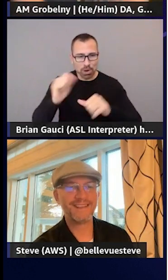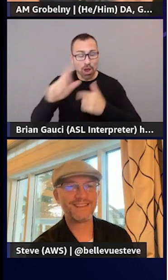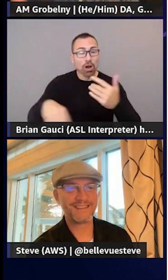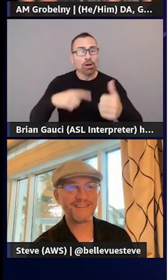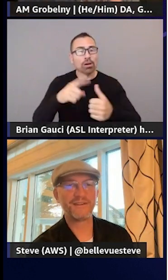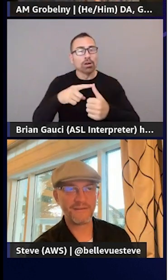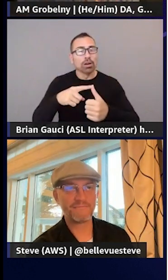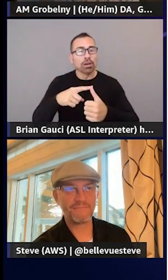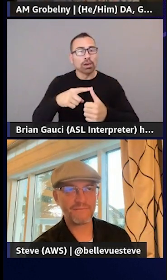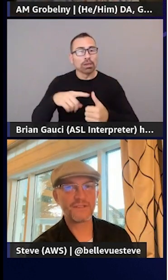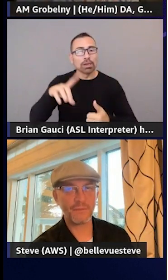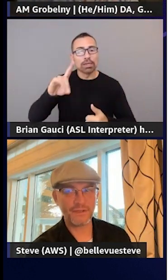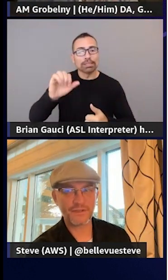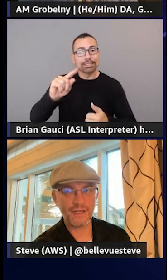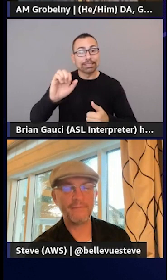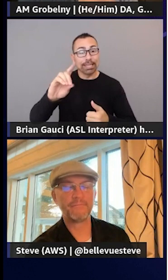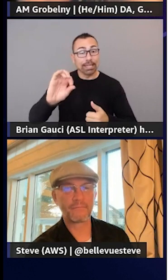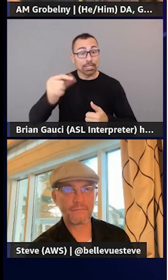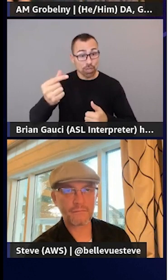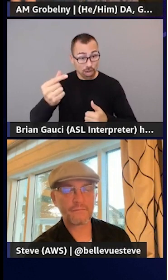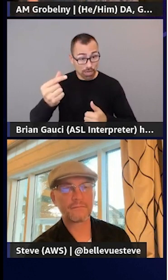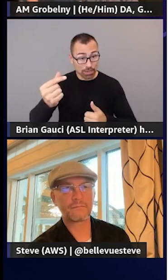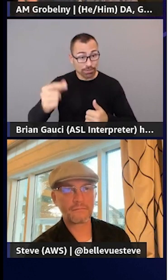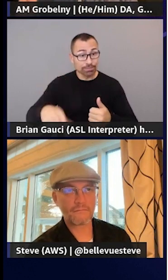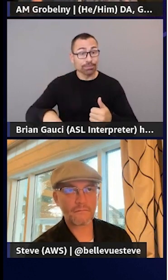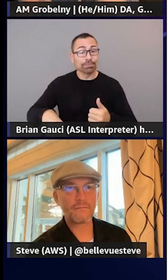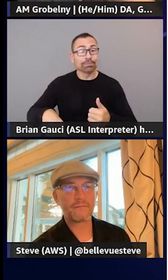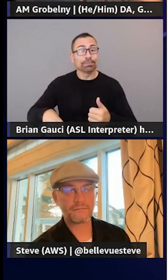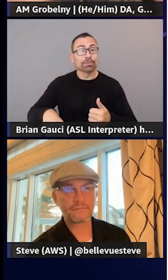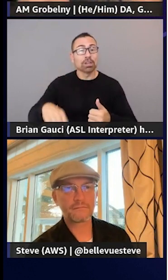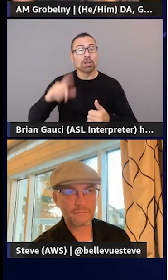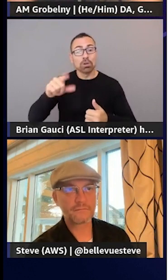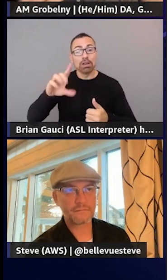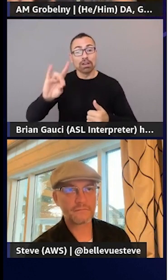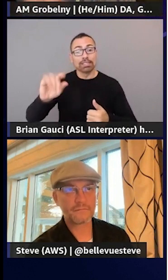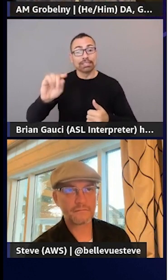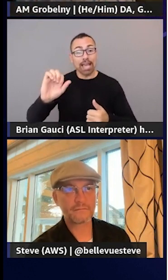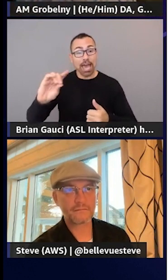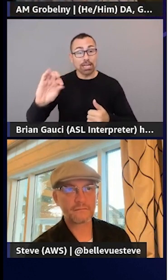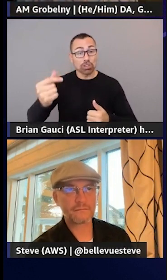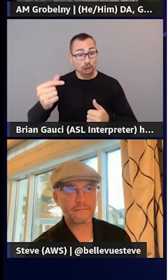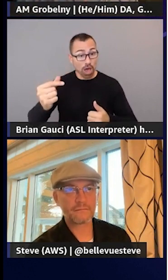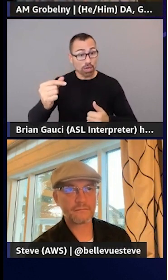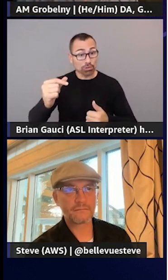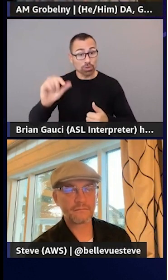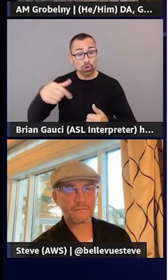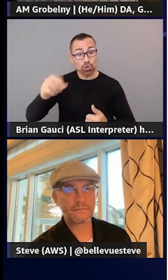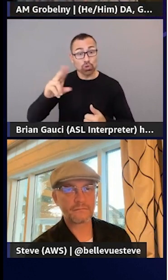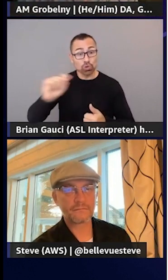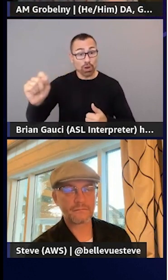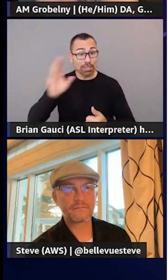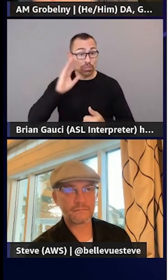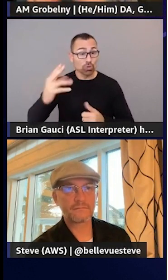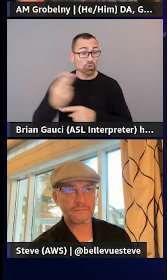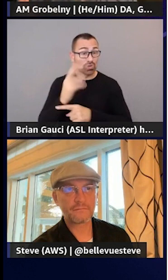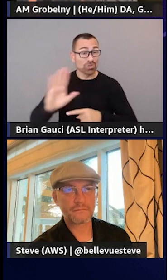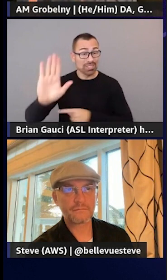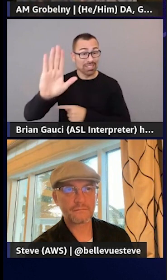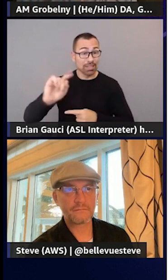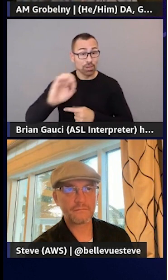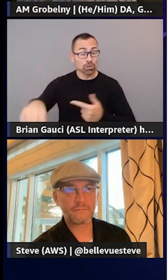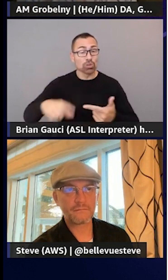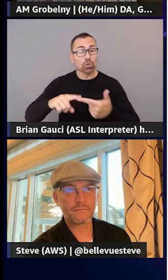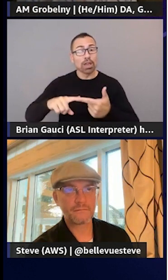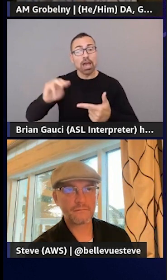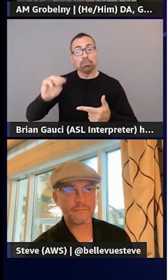got Datadog here, for example. We got a Datadog Quest, so you'll get, up and running with some of Datadog's tools. We got